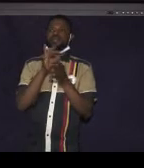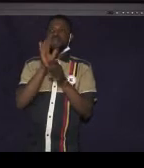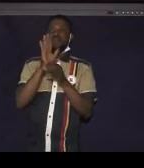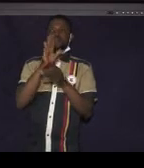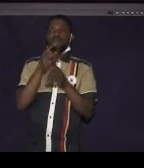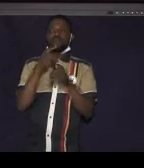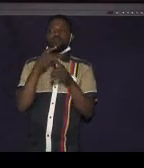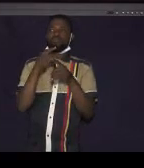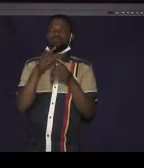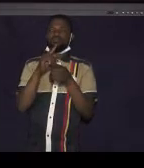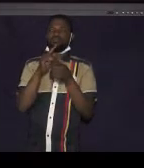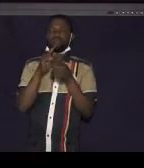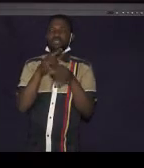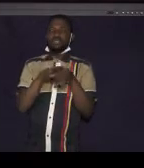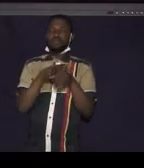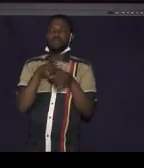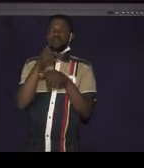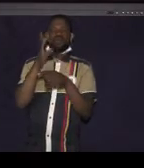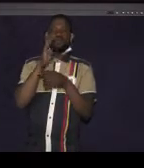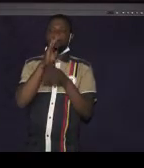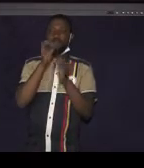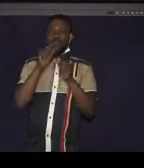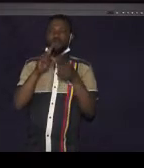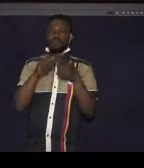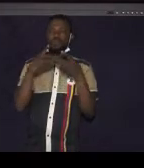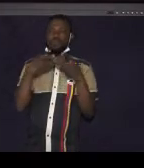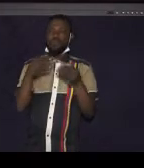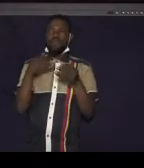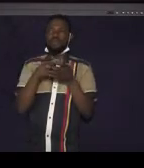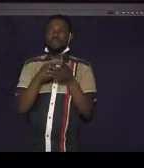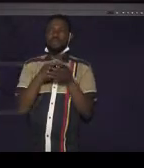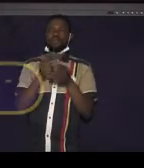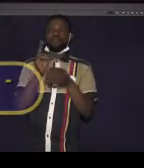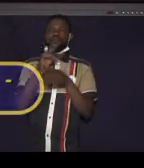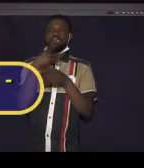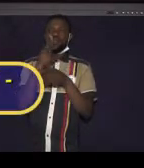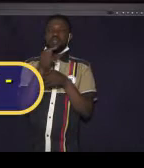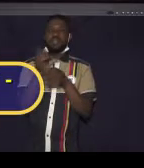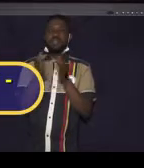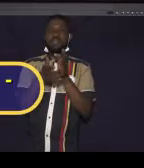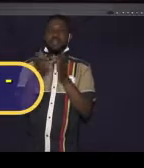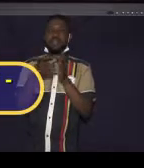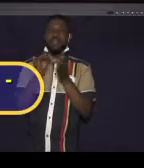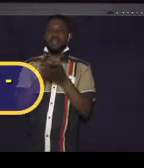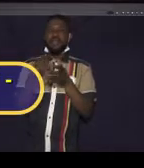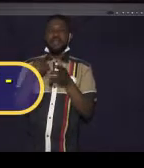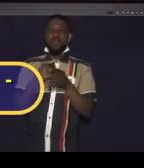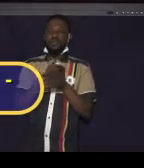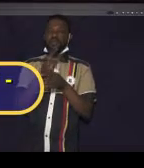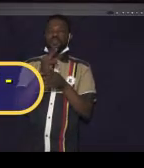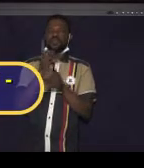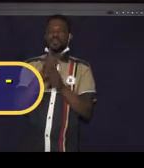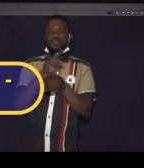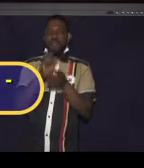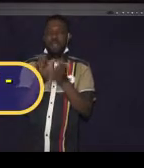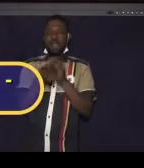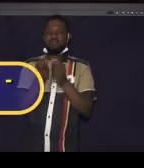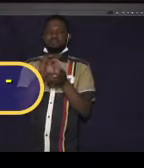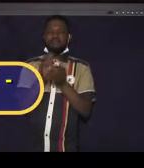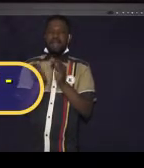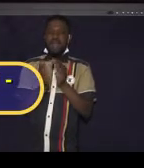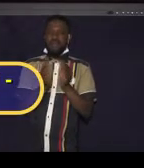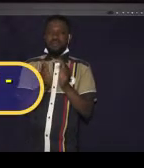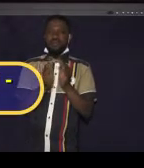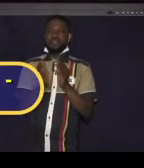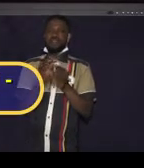turn. You should be able to solve this using the technique that we have used. So just rearrange, identify the